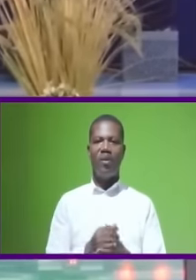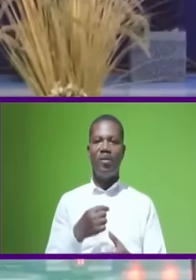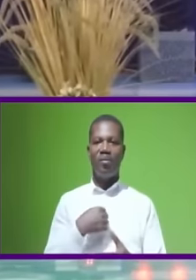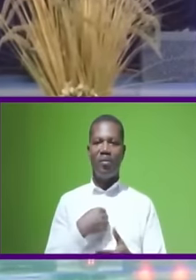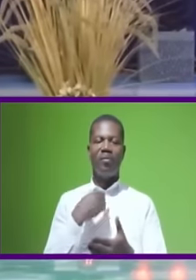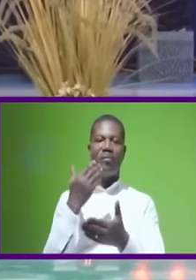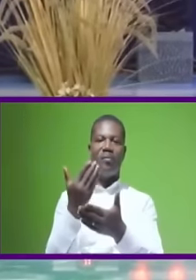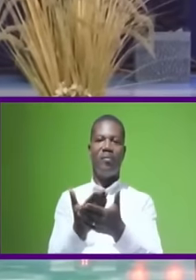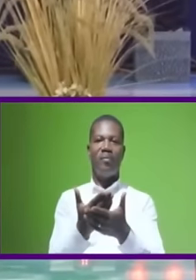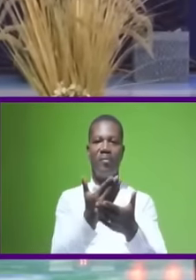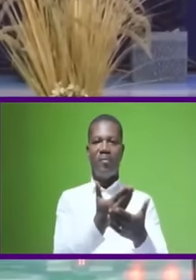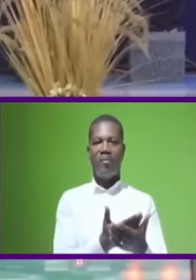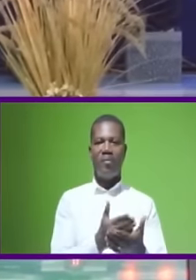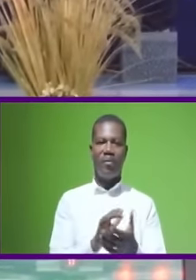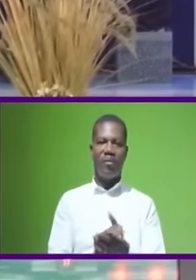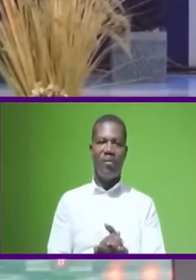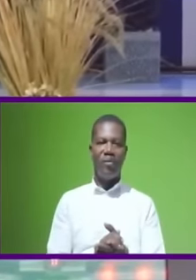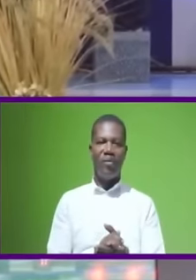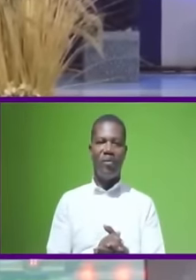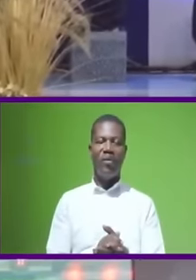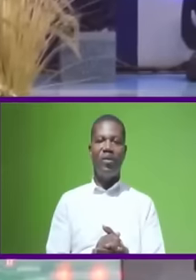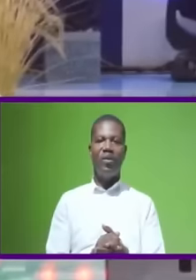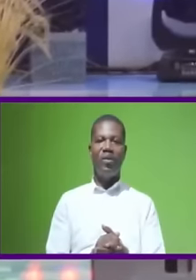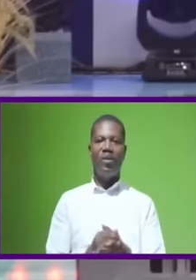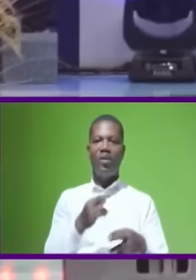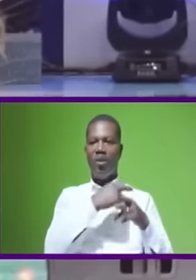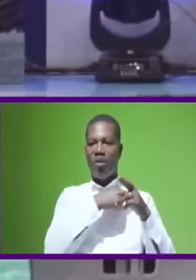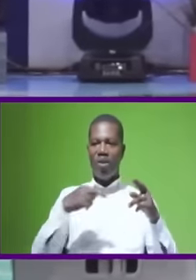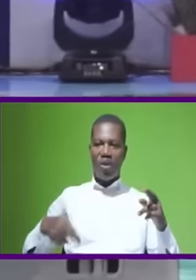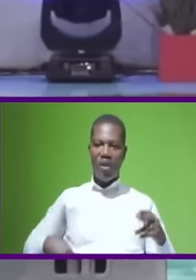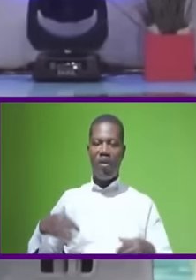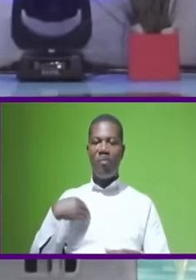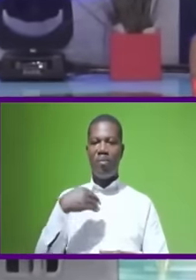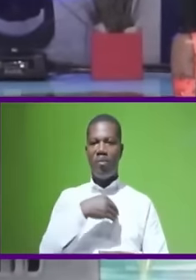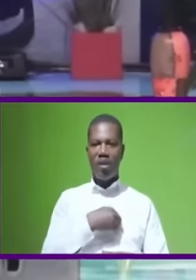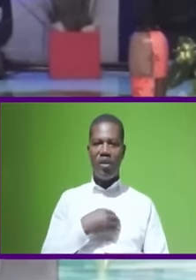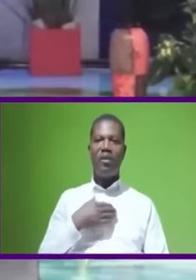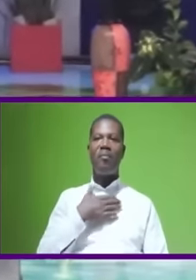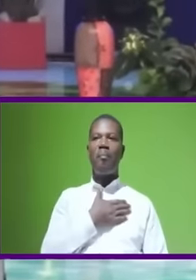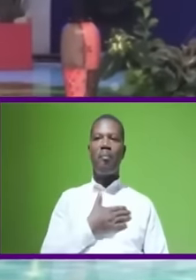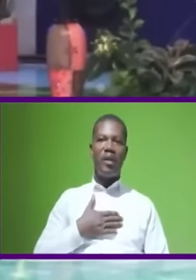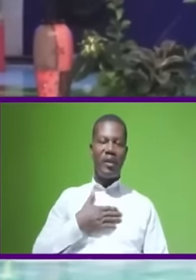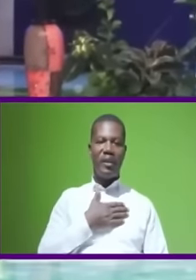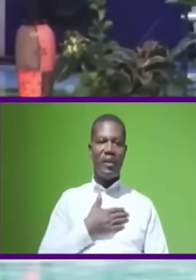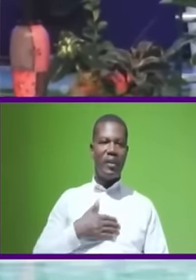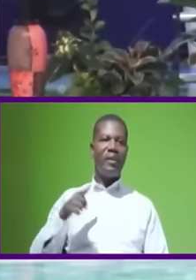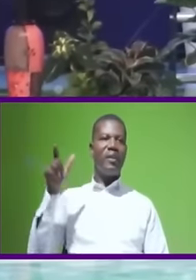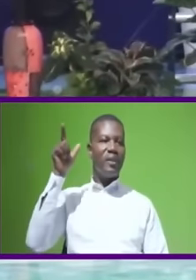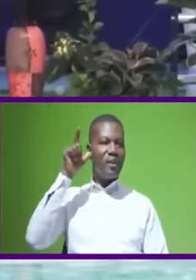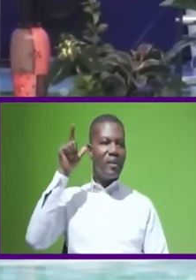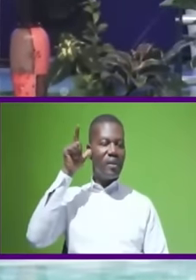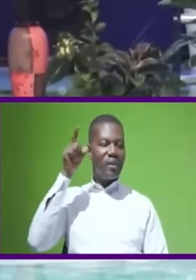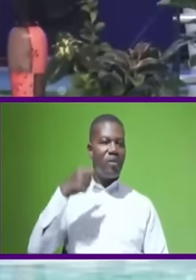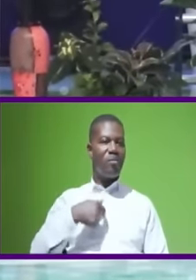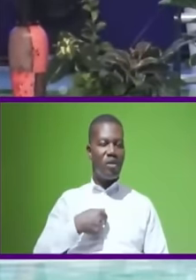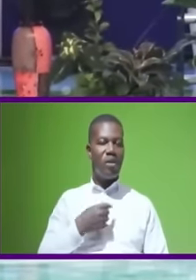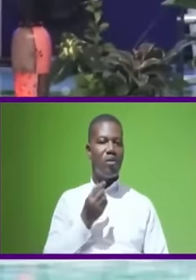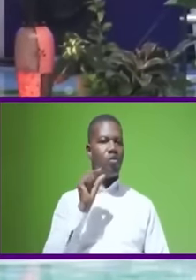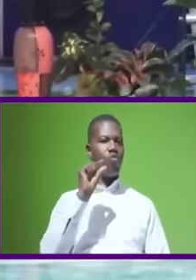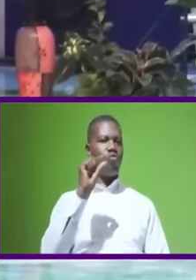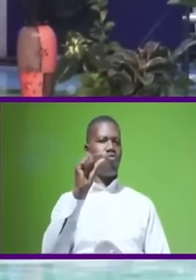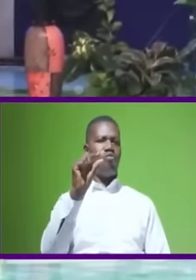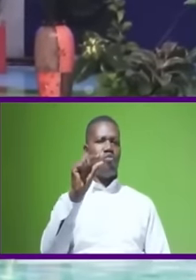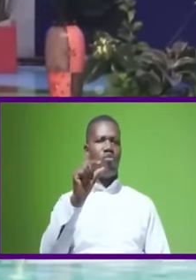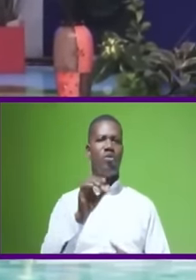Mesre. Philadelphia ma. Mesre mo. Monyaso na muntie me kakra.